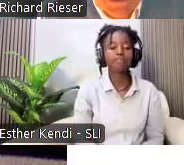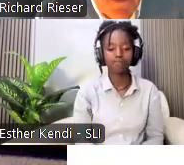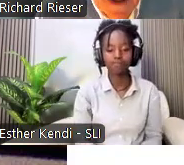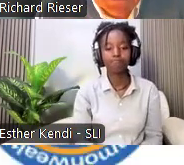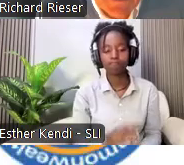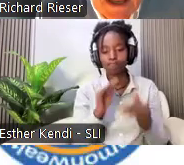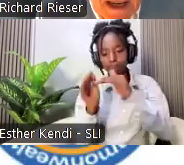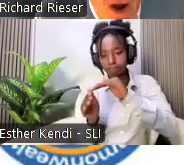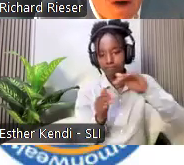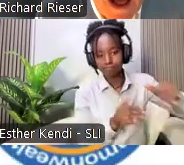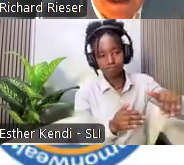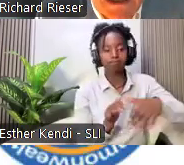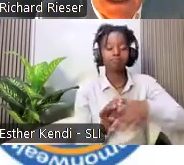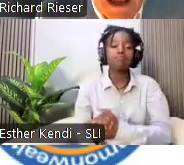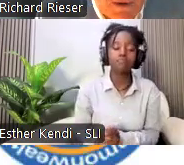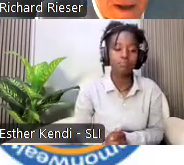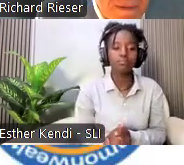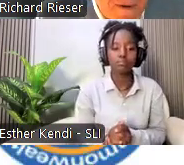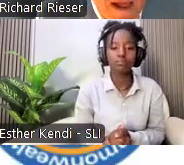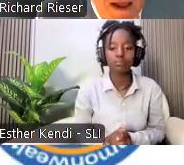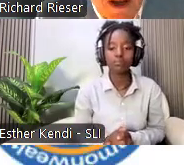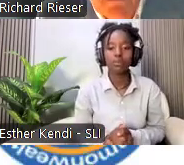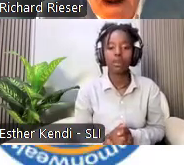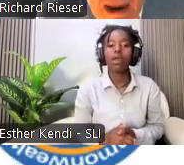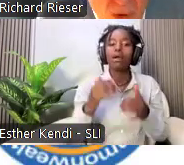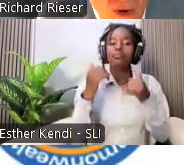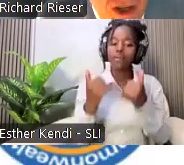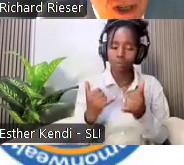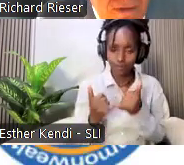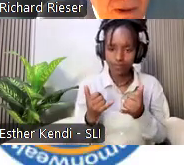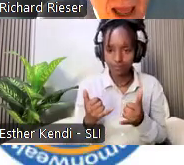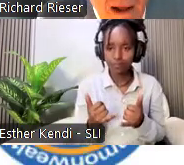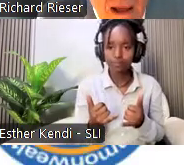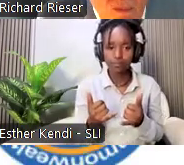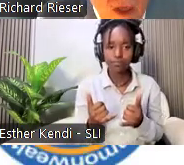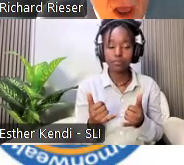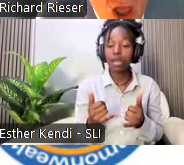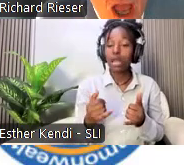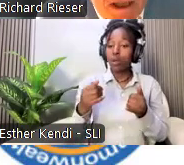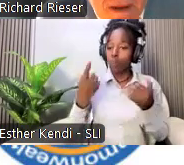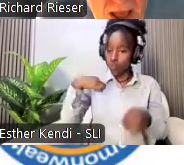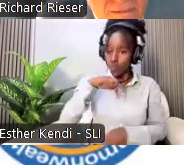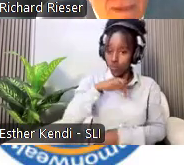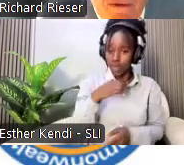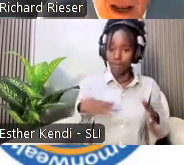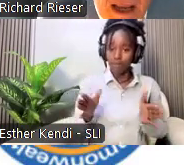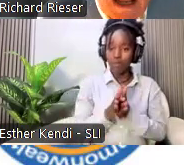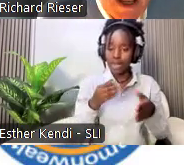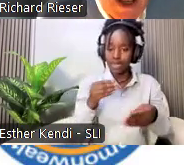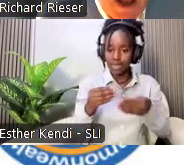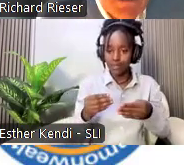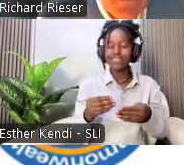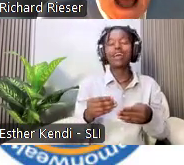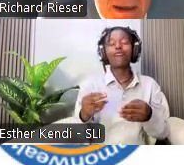So it was self-activity of us as disabled people that brought this shift about. And it's become